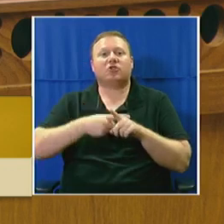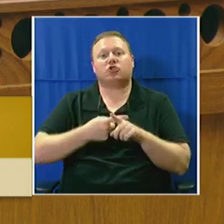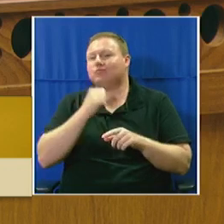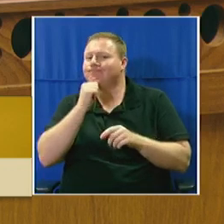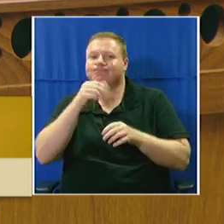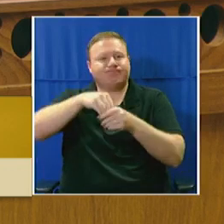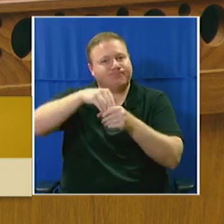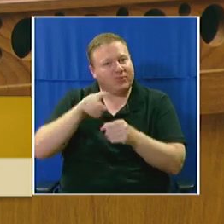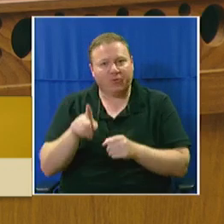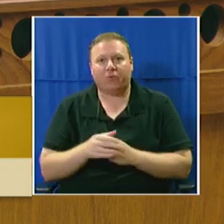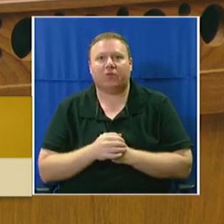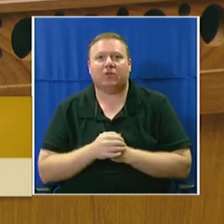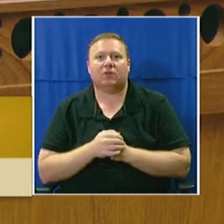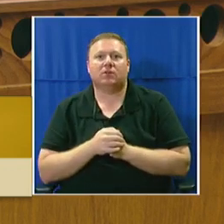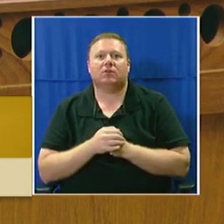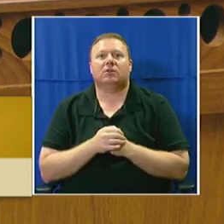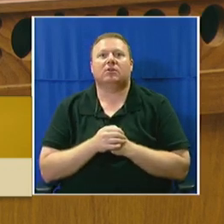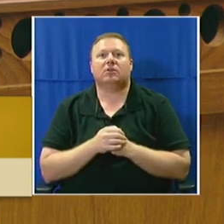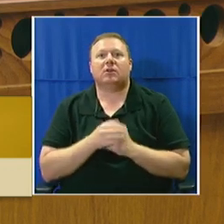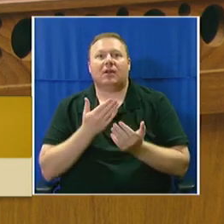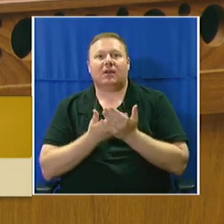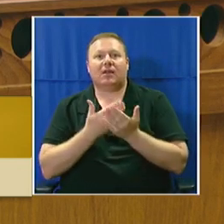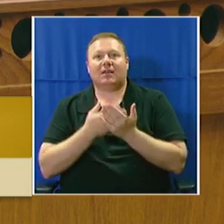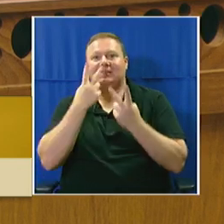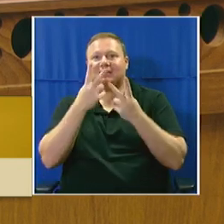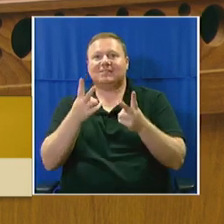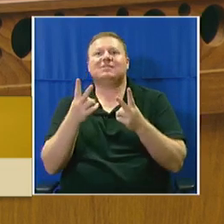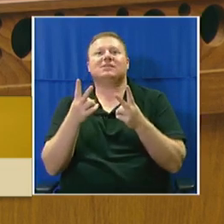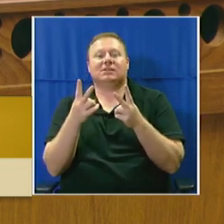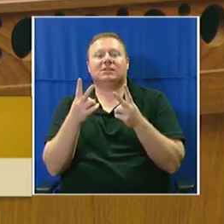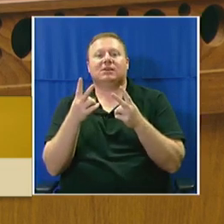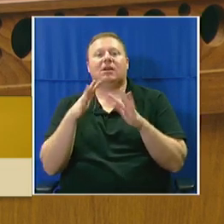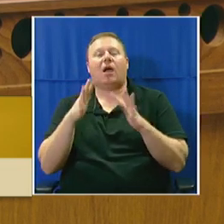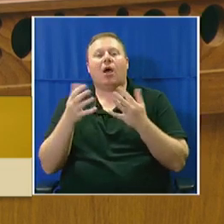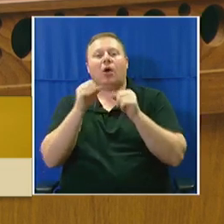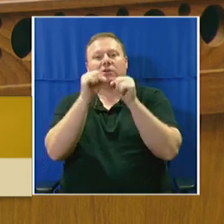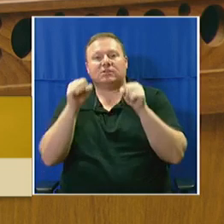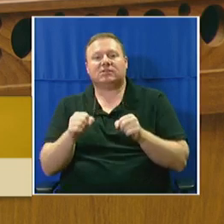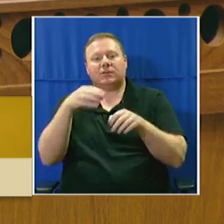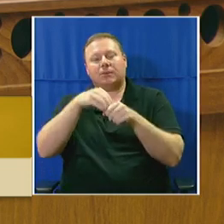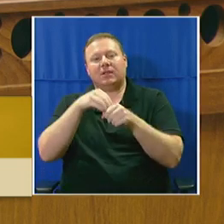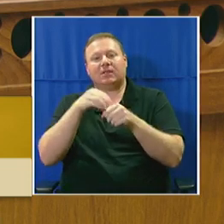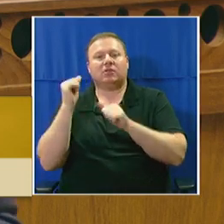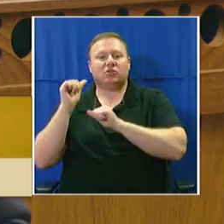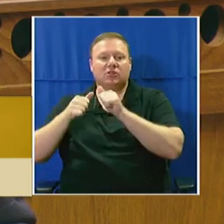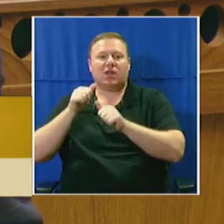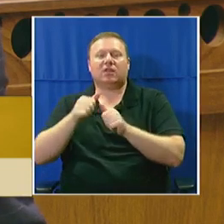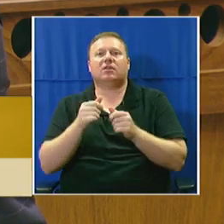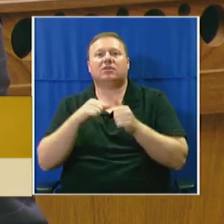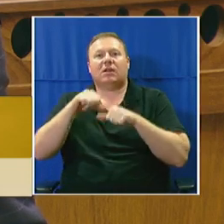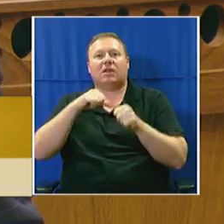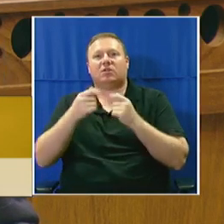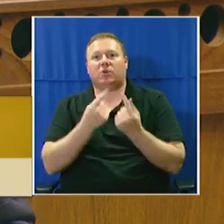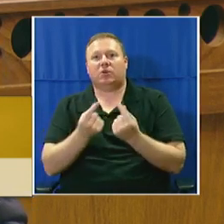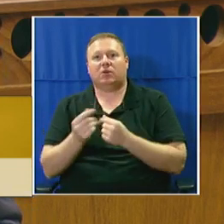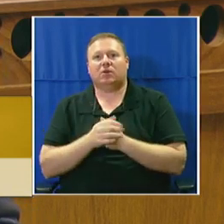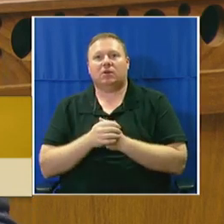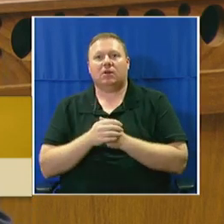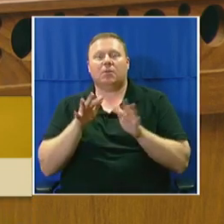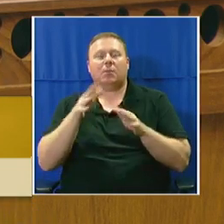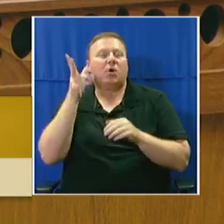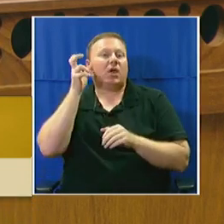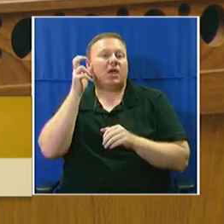violence he argues that calling gender-based violence a woman's issue is part of the problem because it gives men